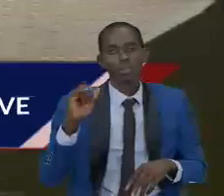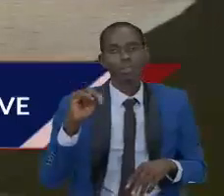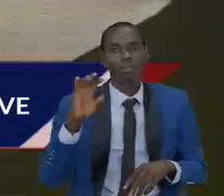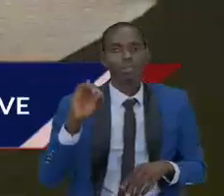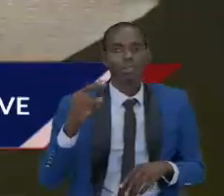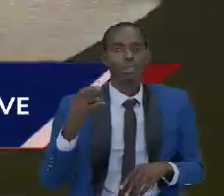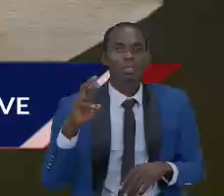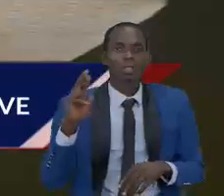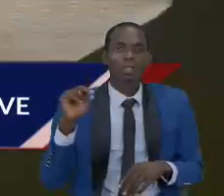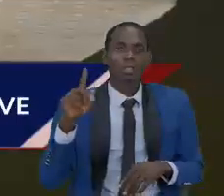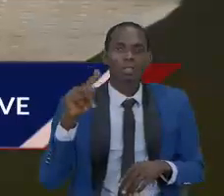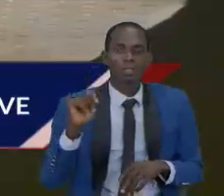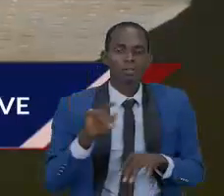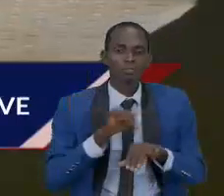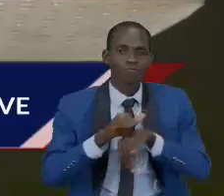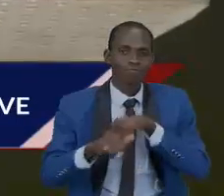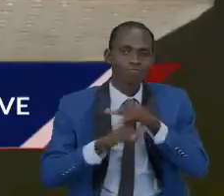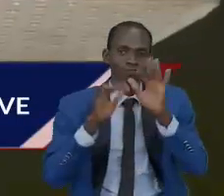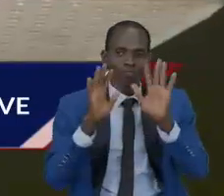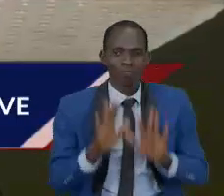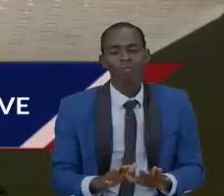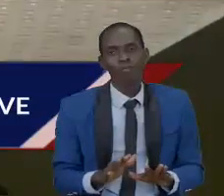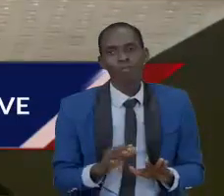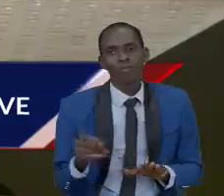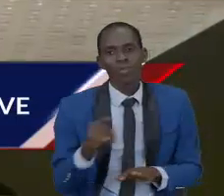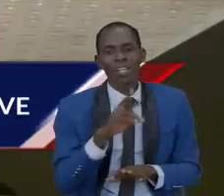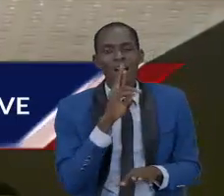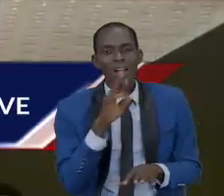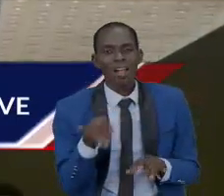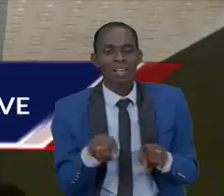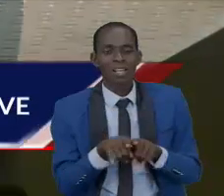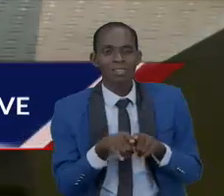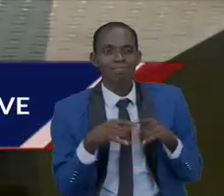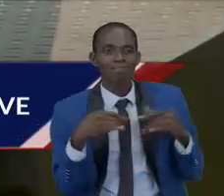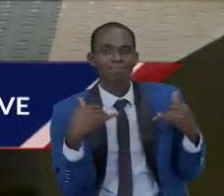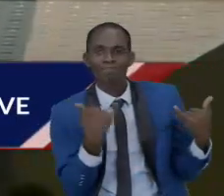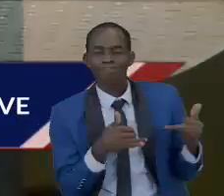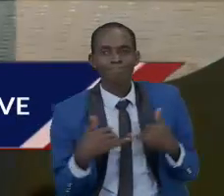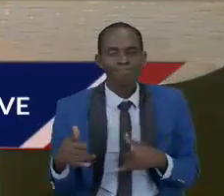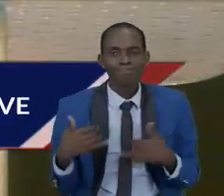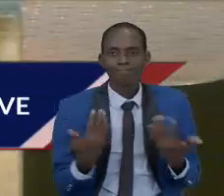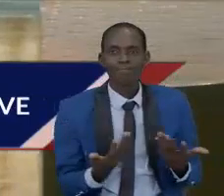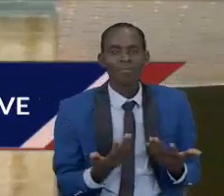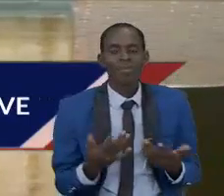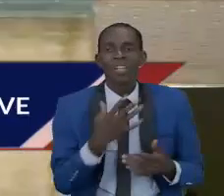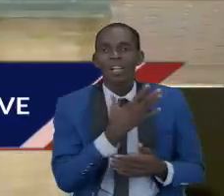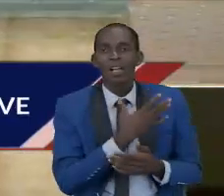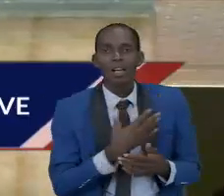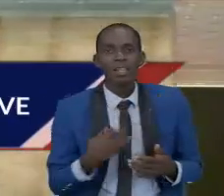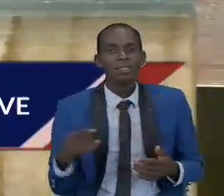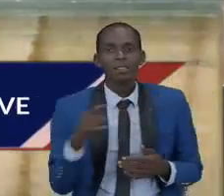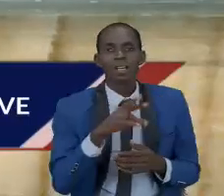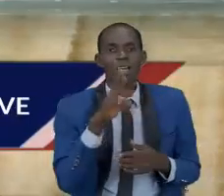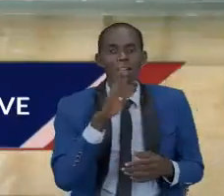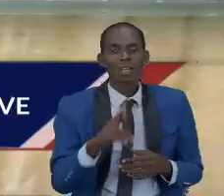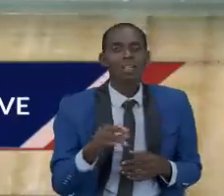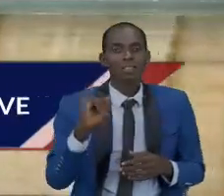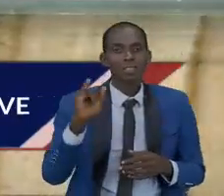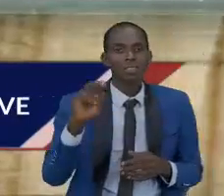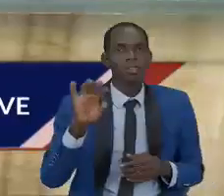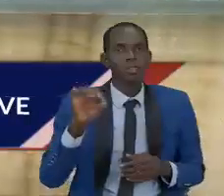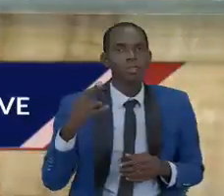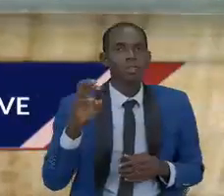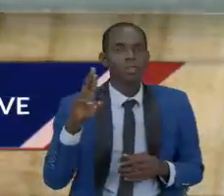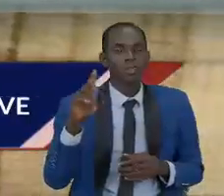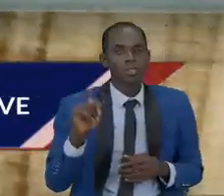it's like they're playing games it's like they are playing tricks and they are incoherent they cannot